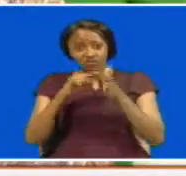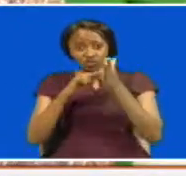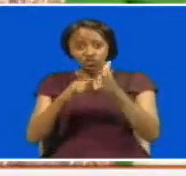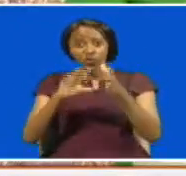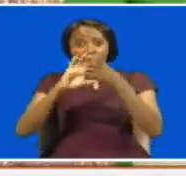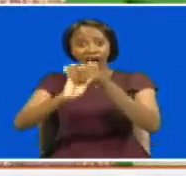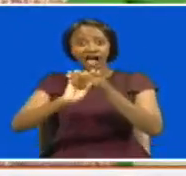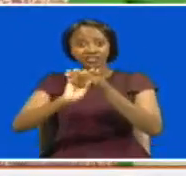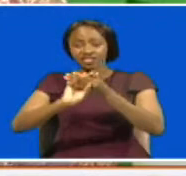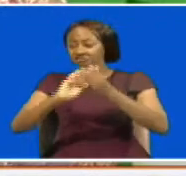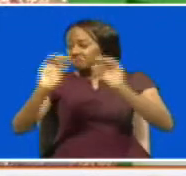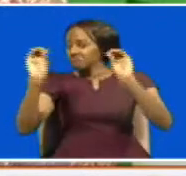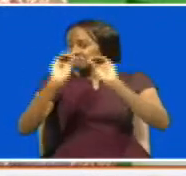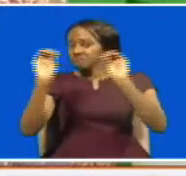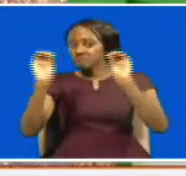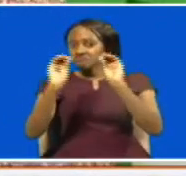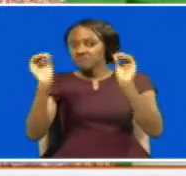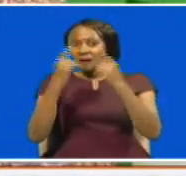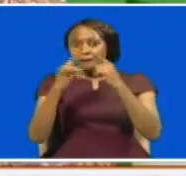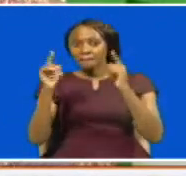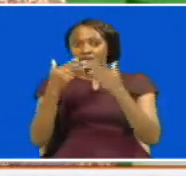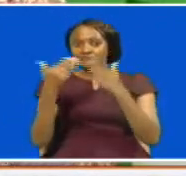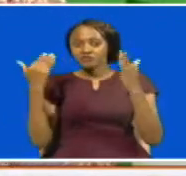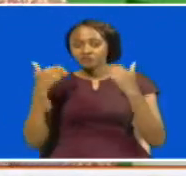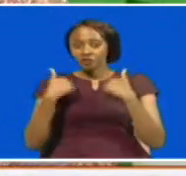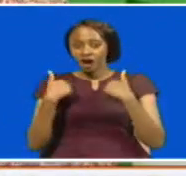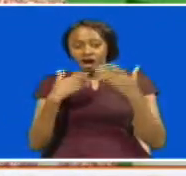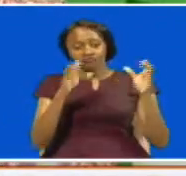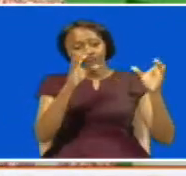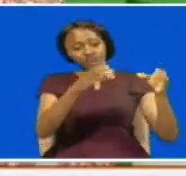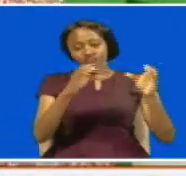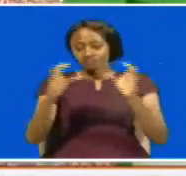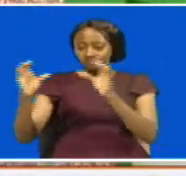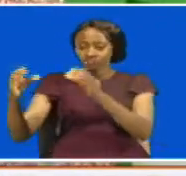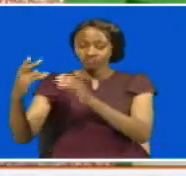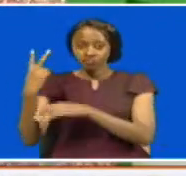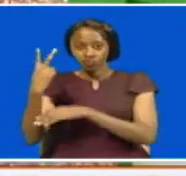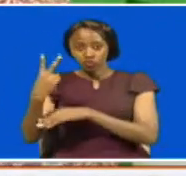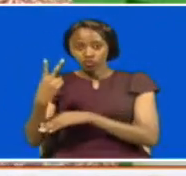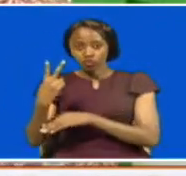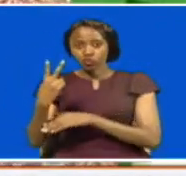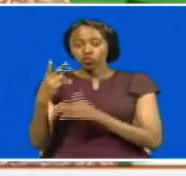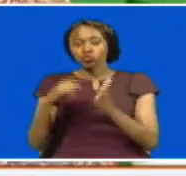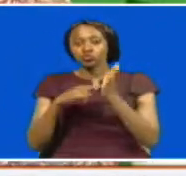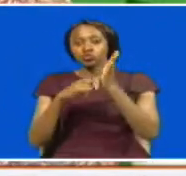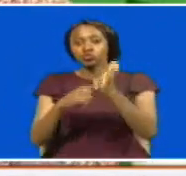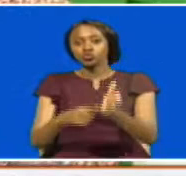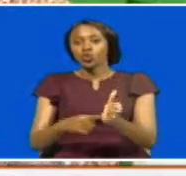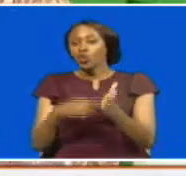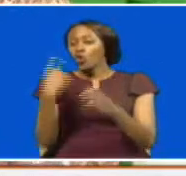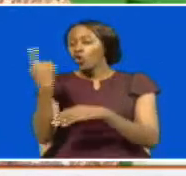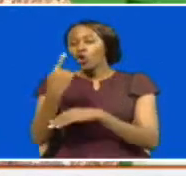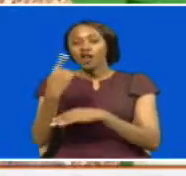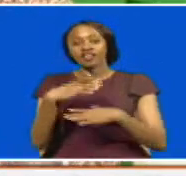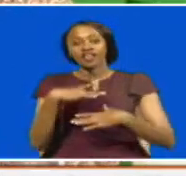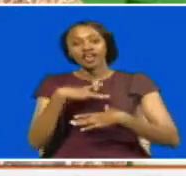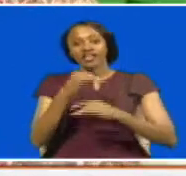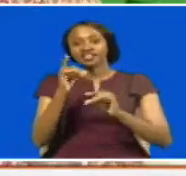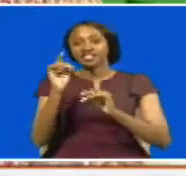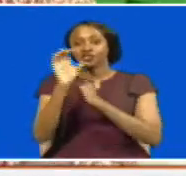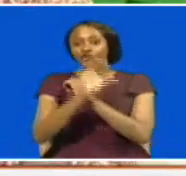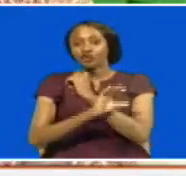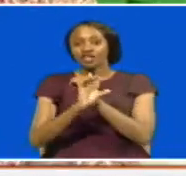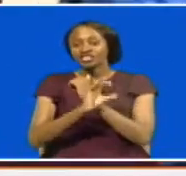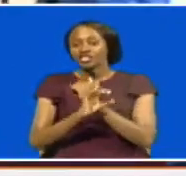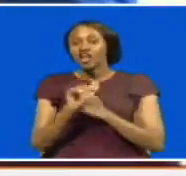handshake. The bipartisan approach is an approach that looks at the interest of the country over and above the